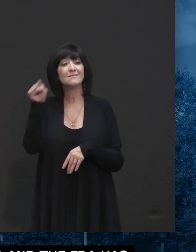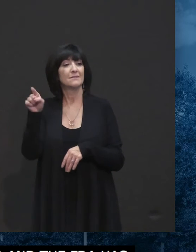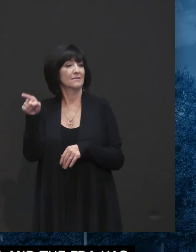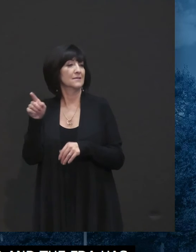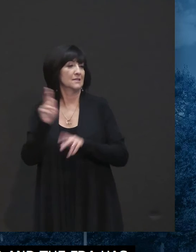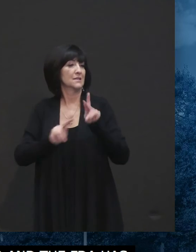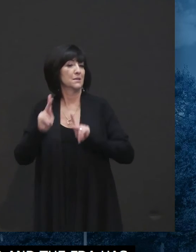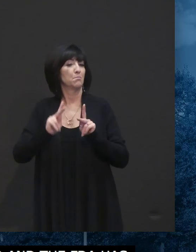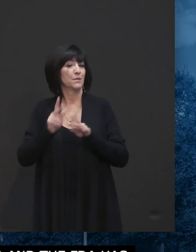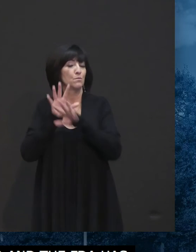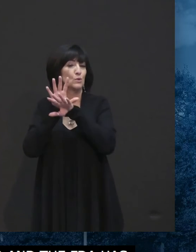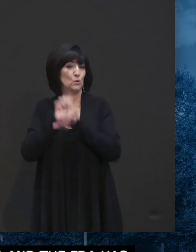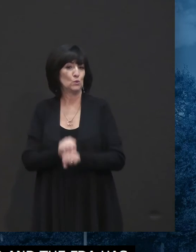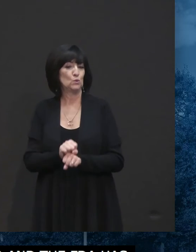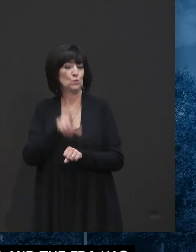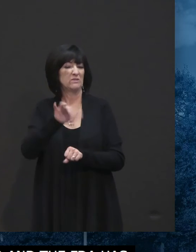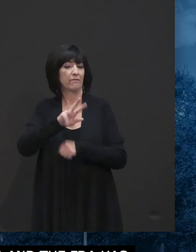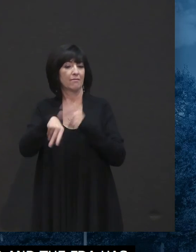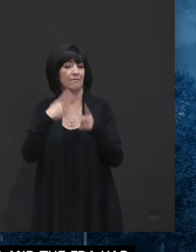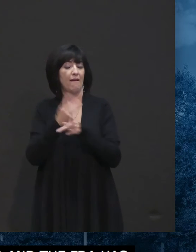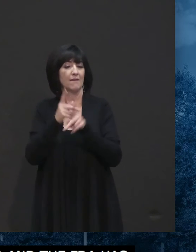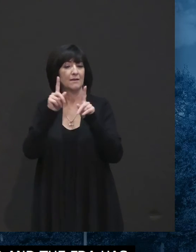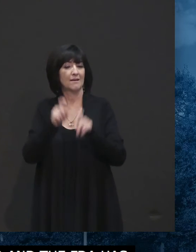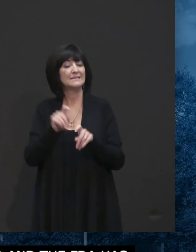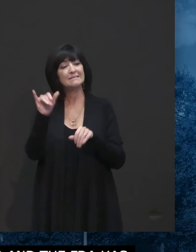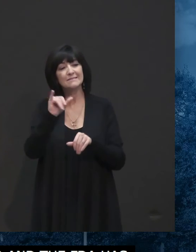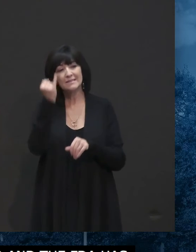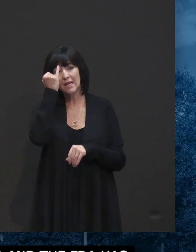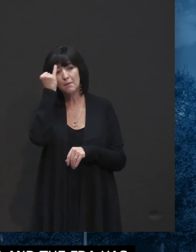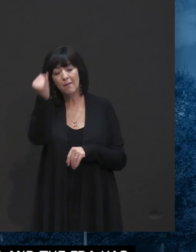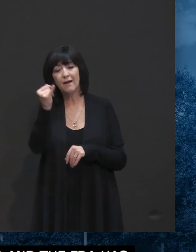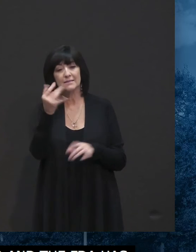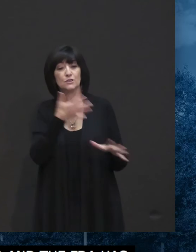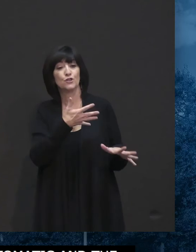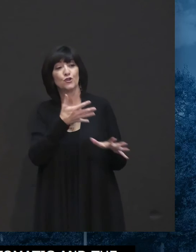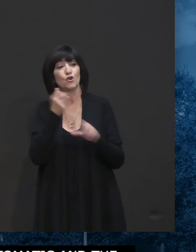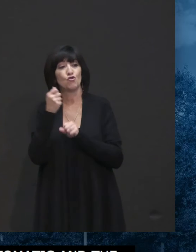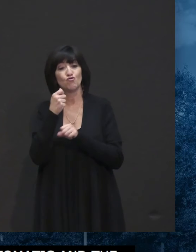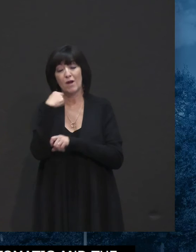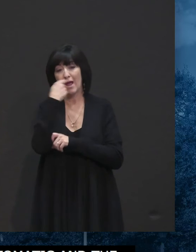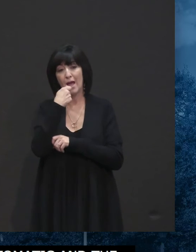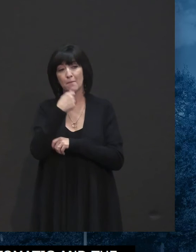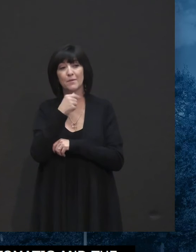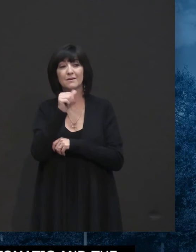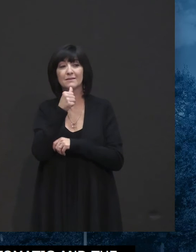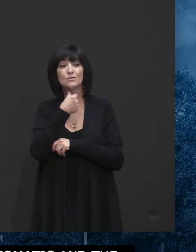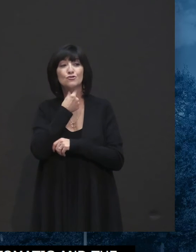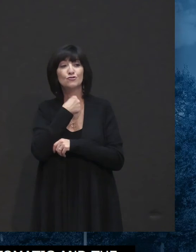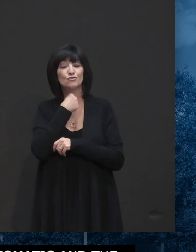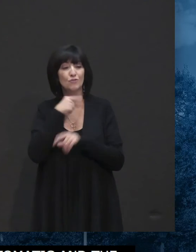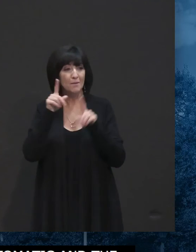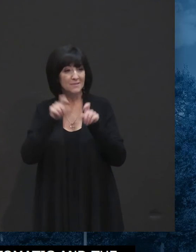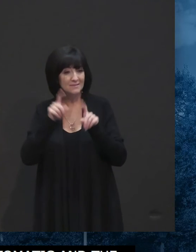test or the rapid flu test. They know how to interpret the results. If it's a